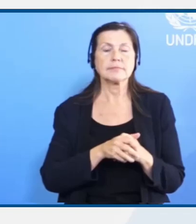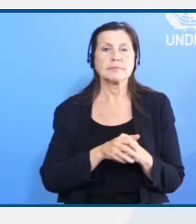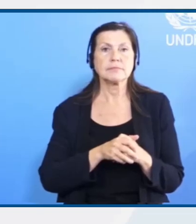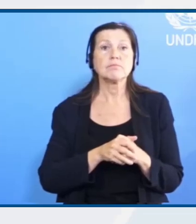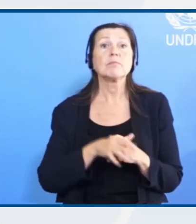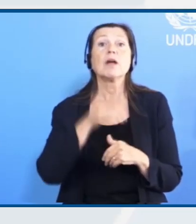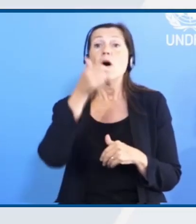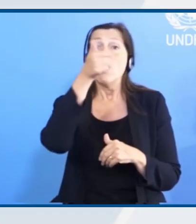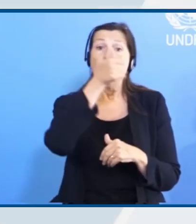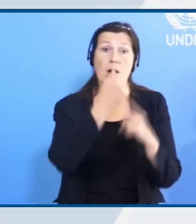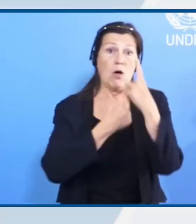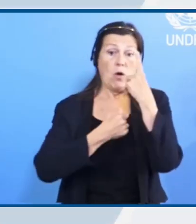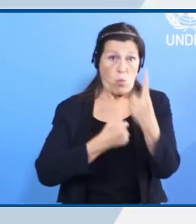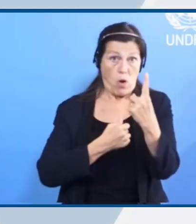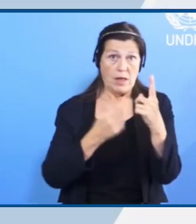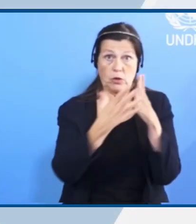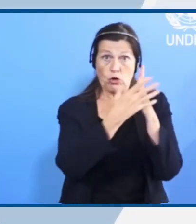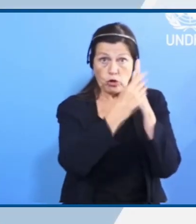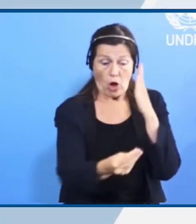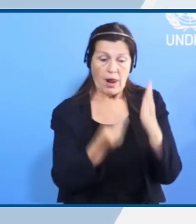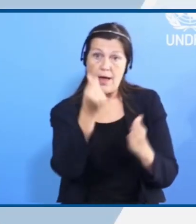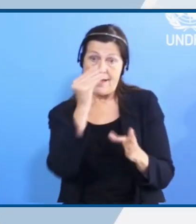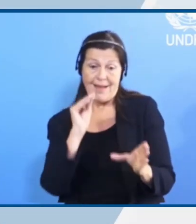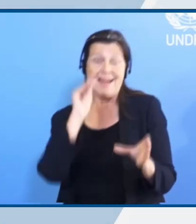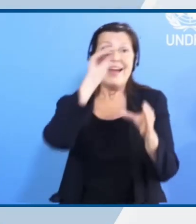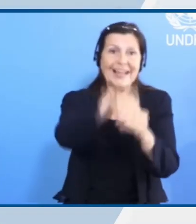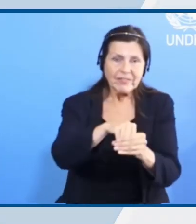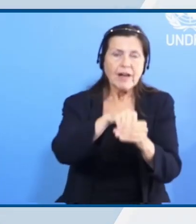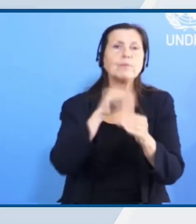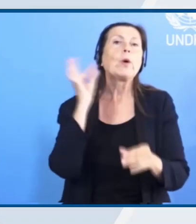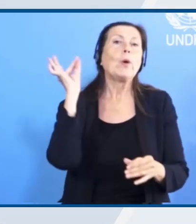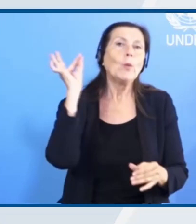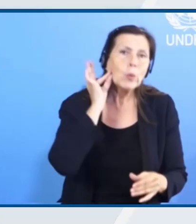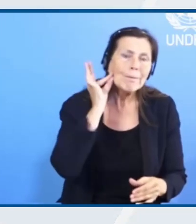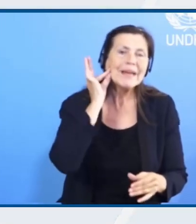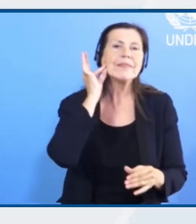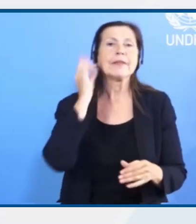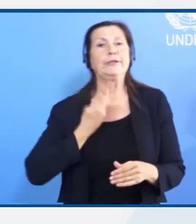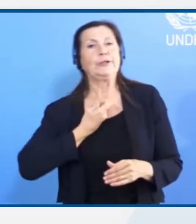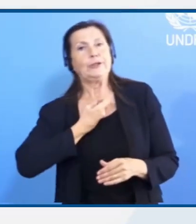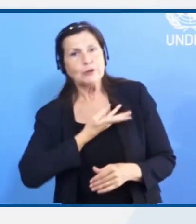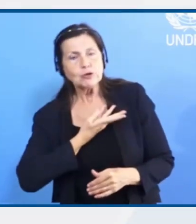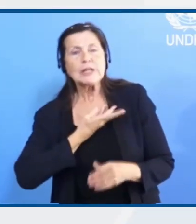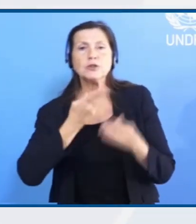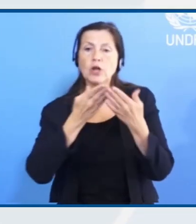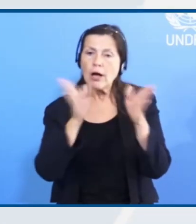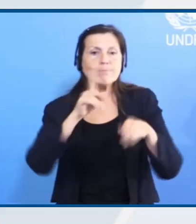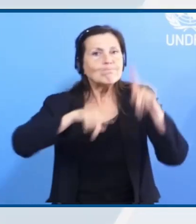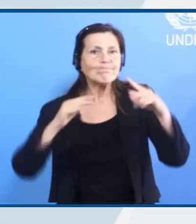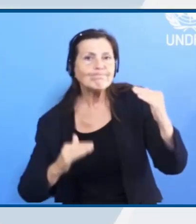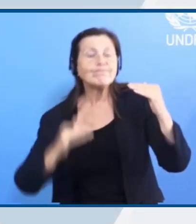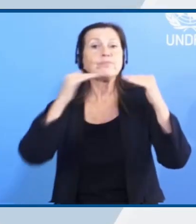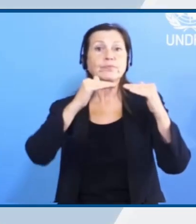for every $1 that is invested in women and gender programming, the benefit can amount